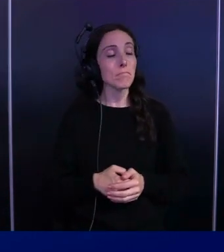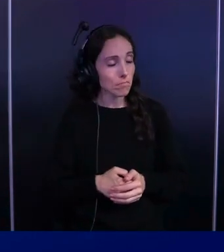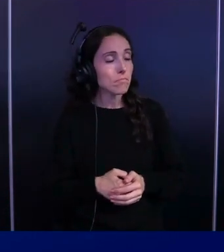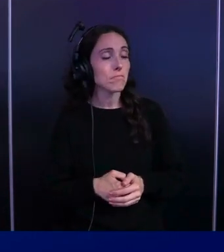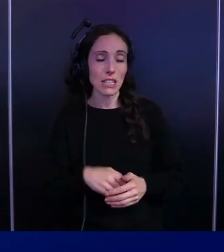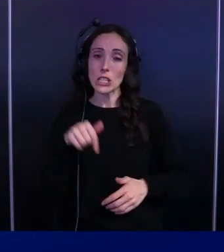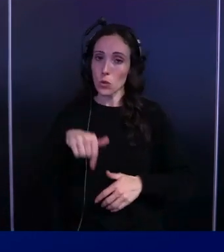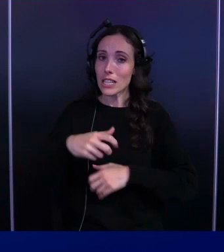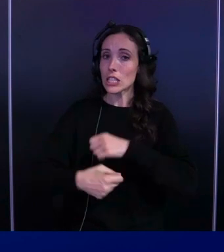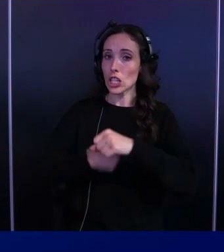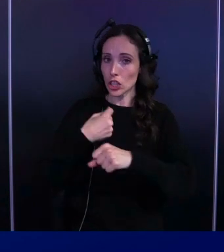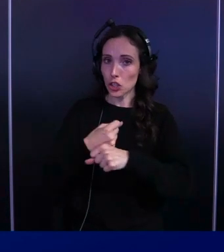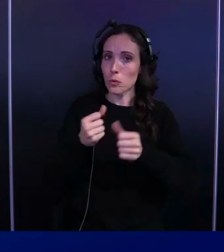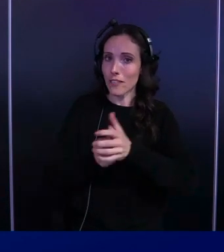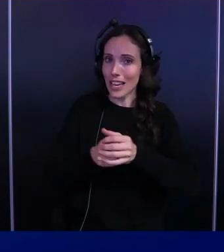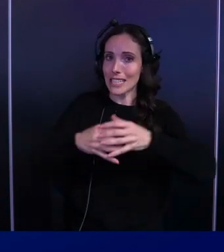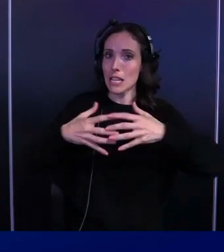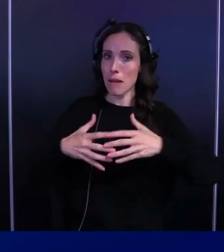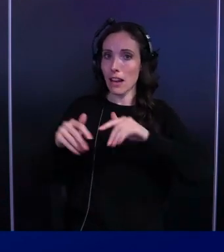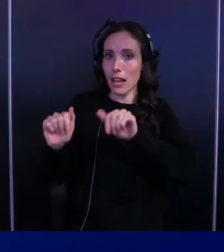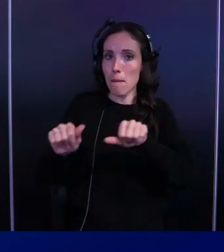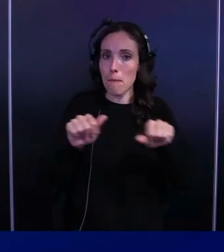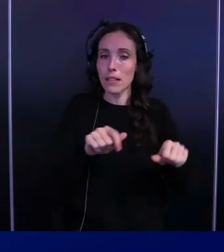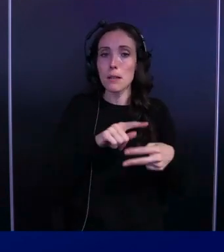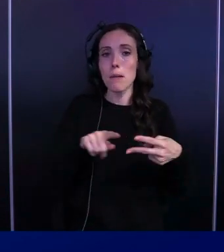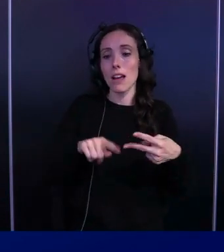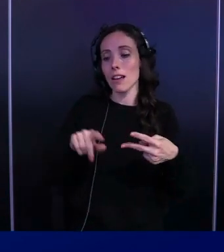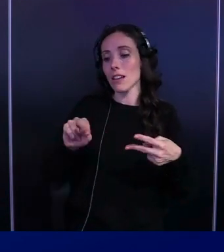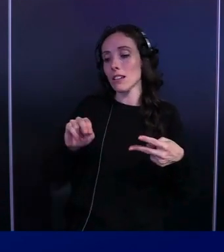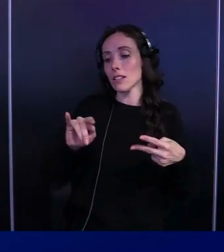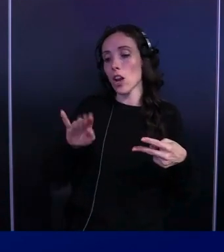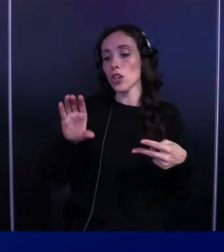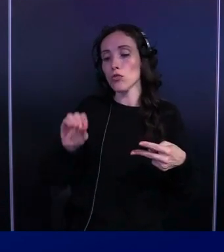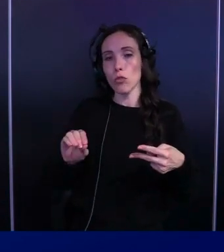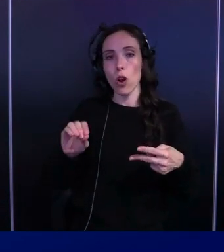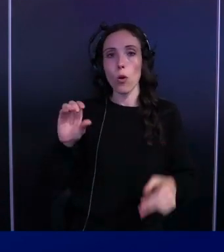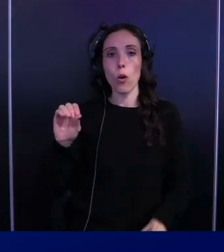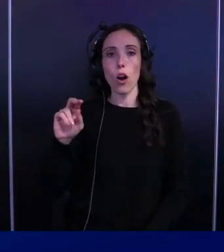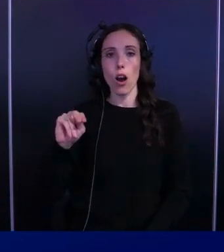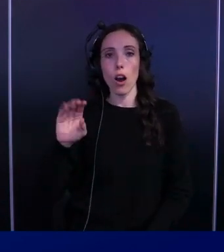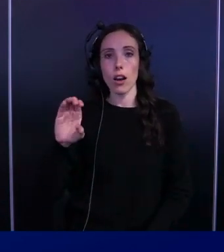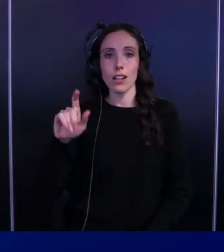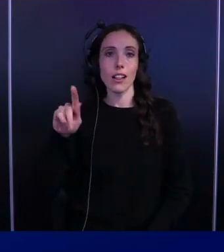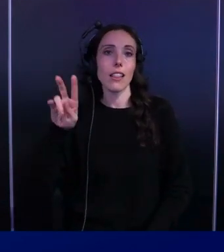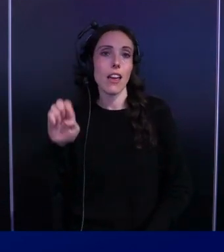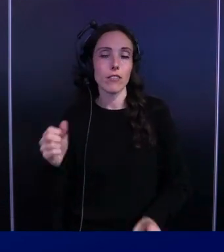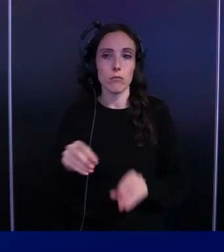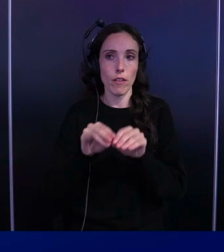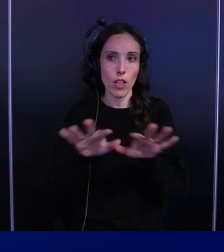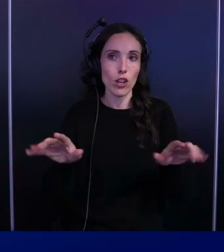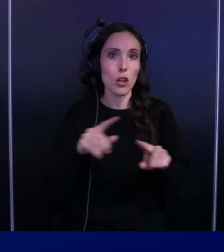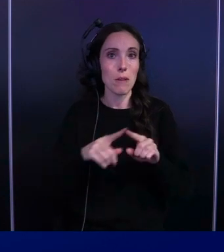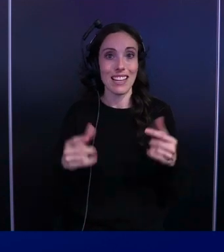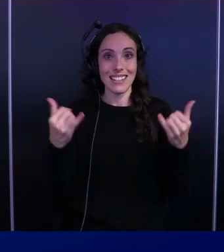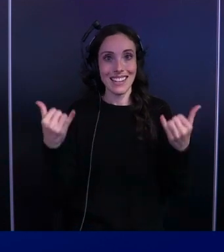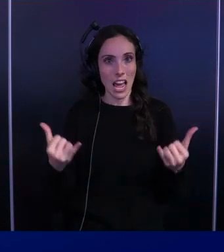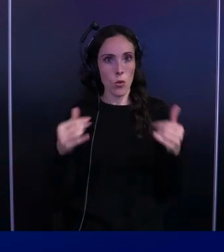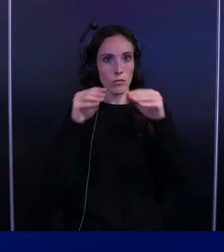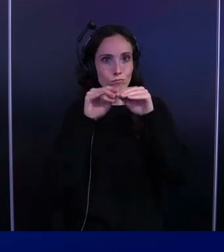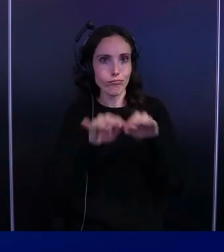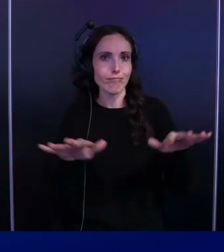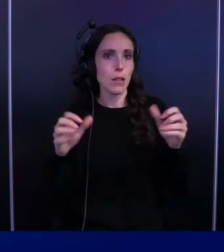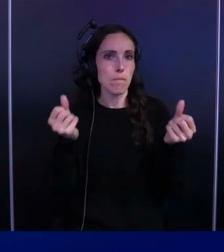didn't just have, we launched Nitro Enclaves a little while ago, but earlier this year in 2023, we launched multiple enclaves. So now customers